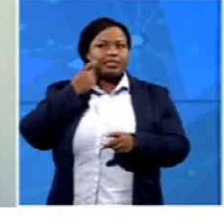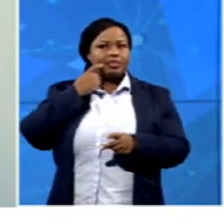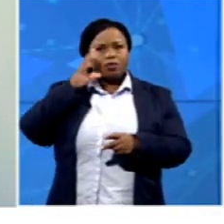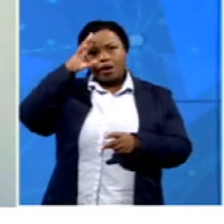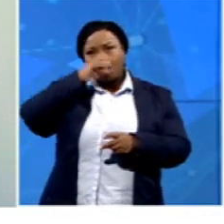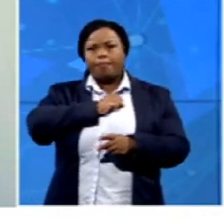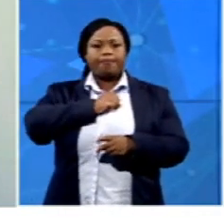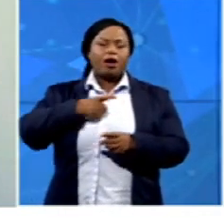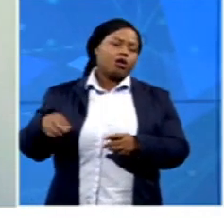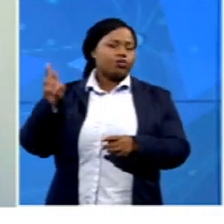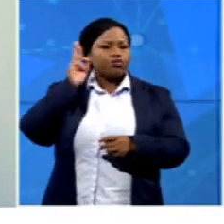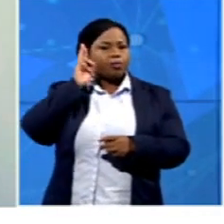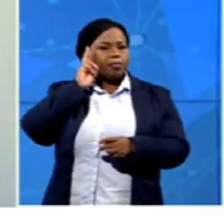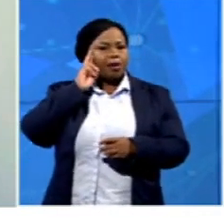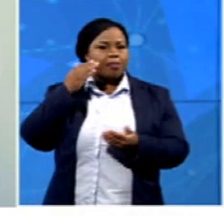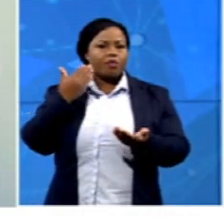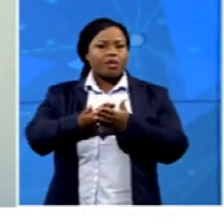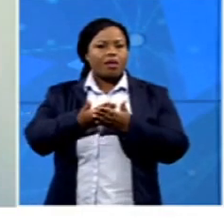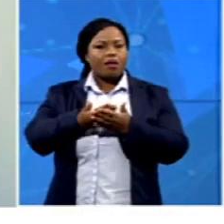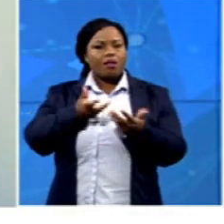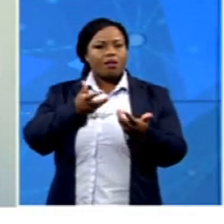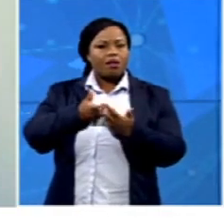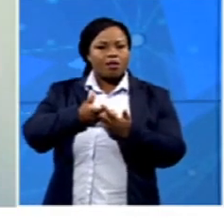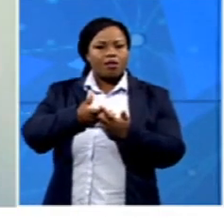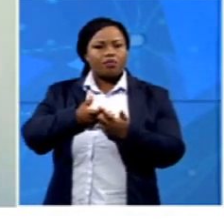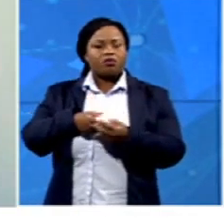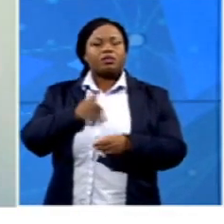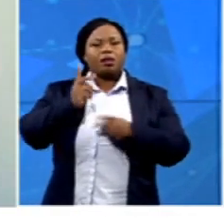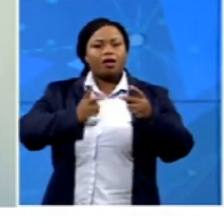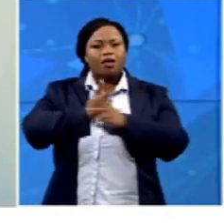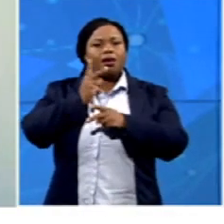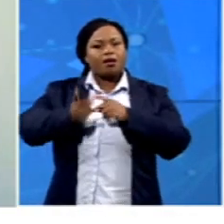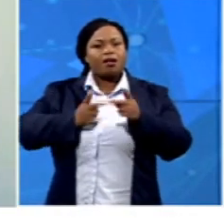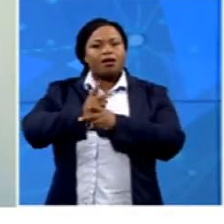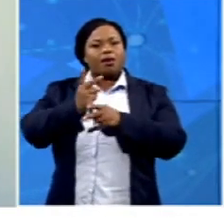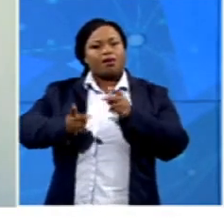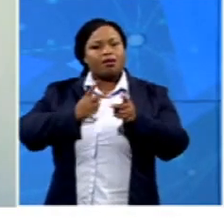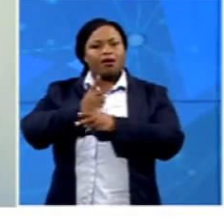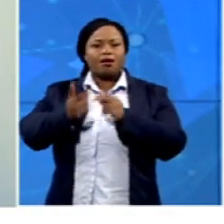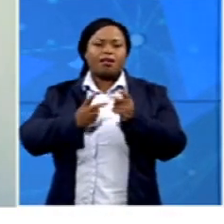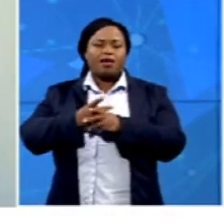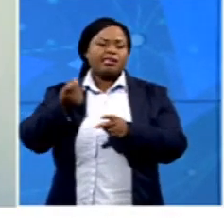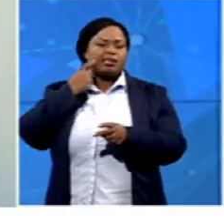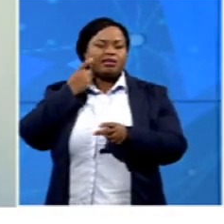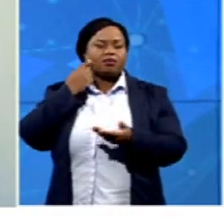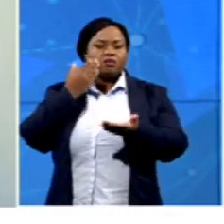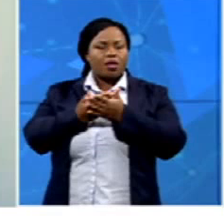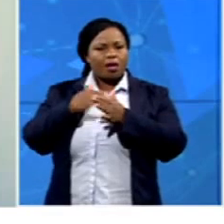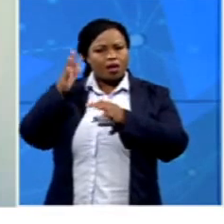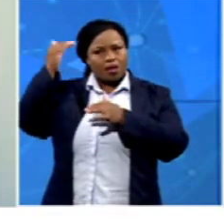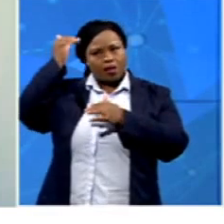them into context. Just overlearning, overdoing helps us to get them into our